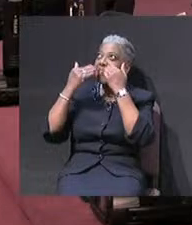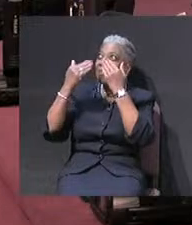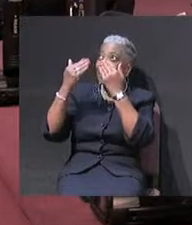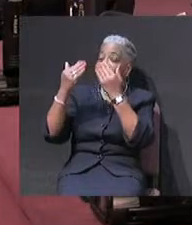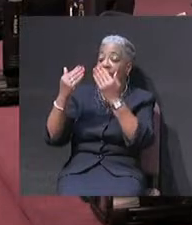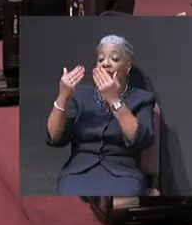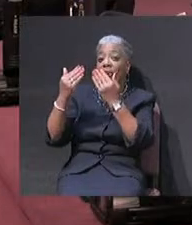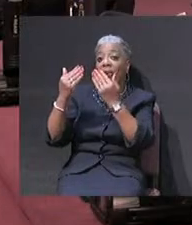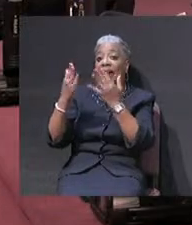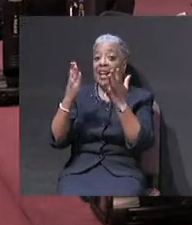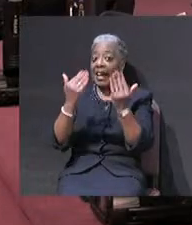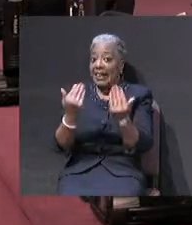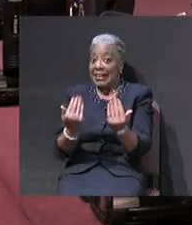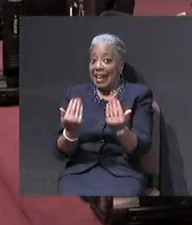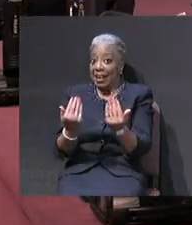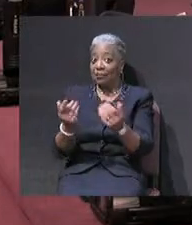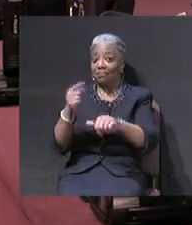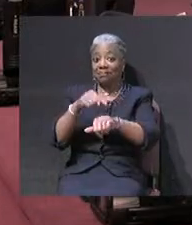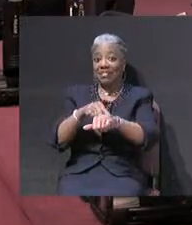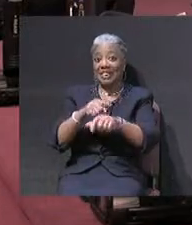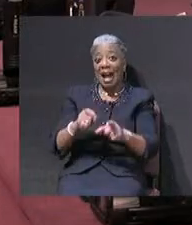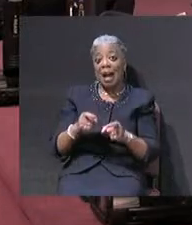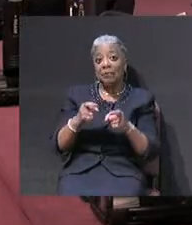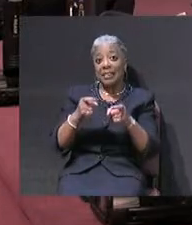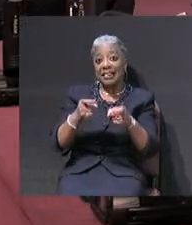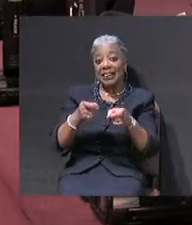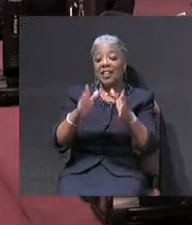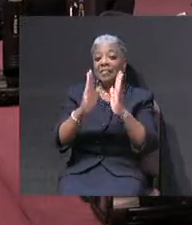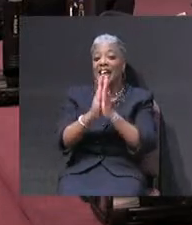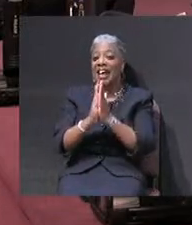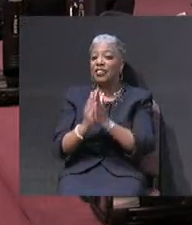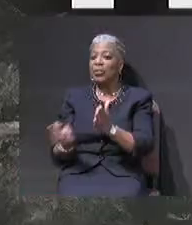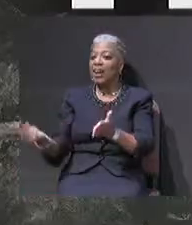it is giving time. Let's stand all through the worship center.